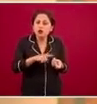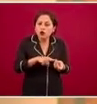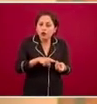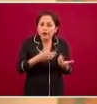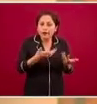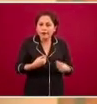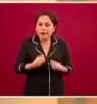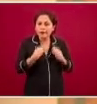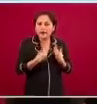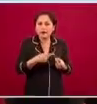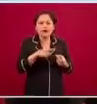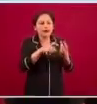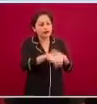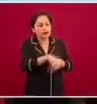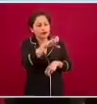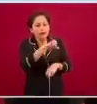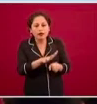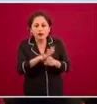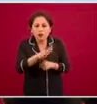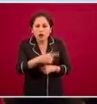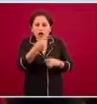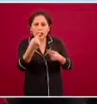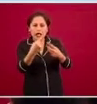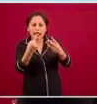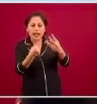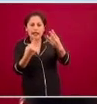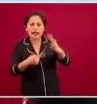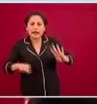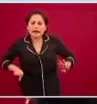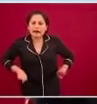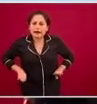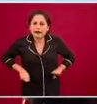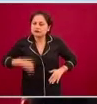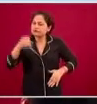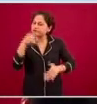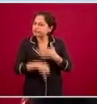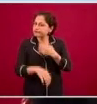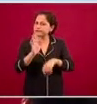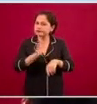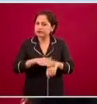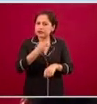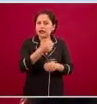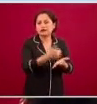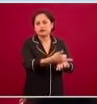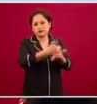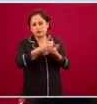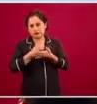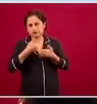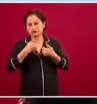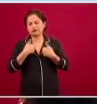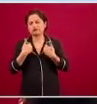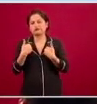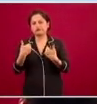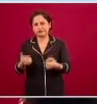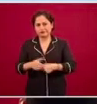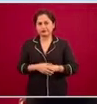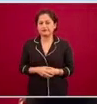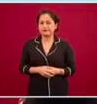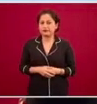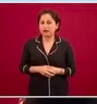related to the relevant information to that number of cases, like age